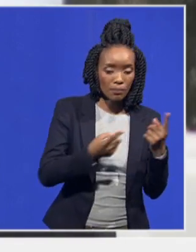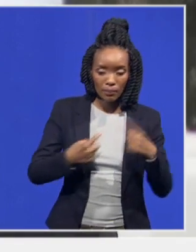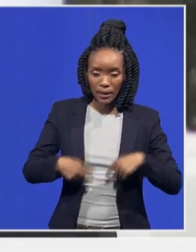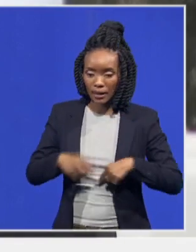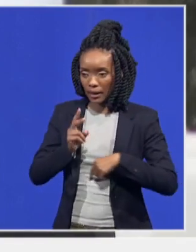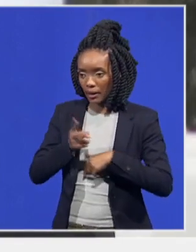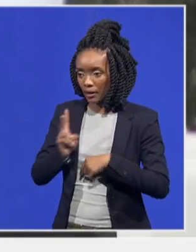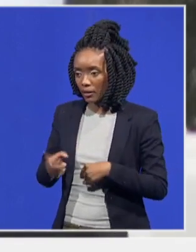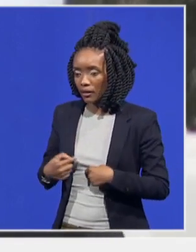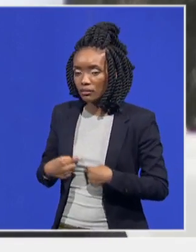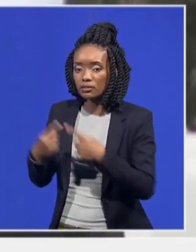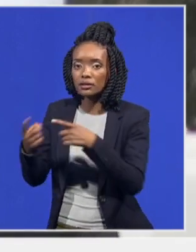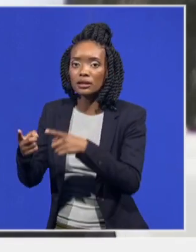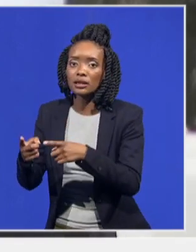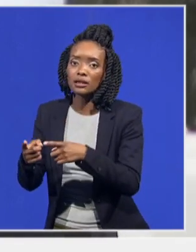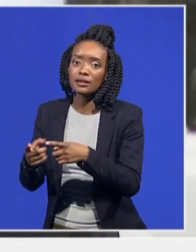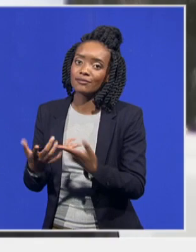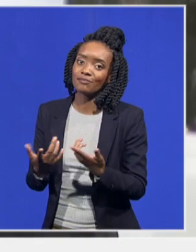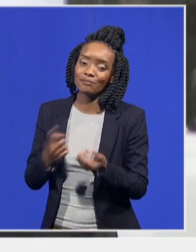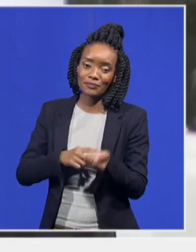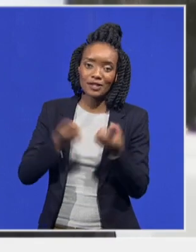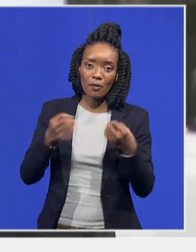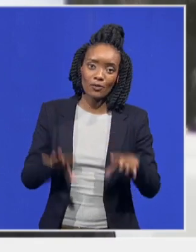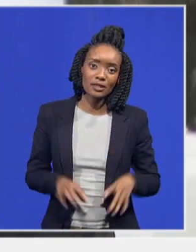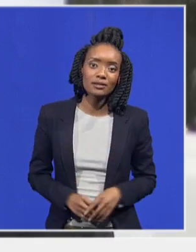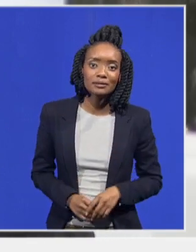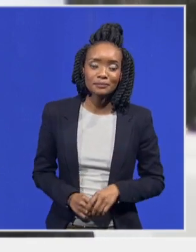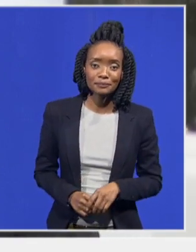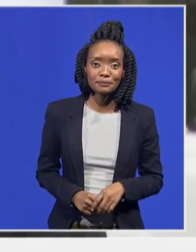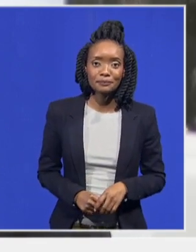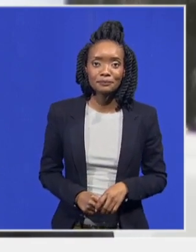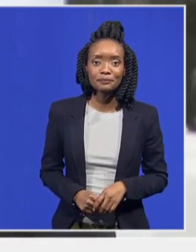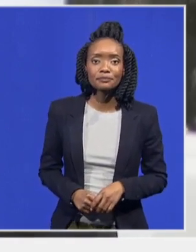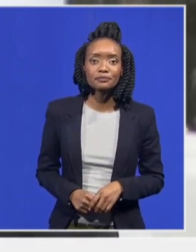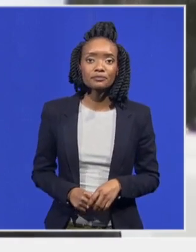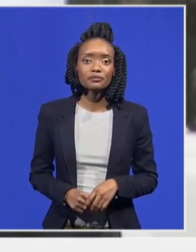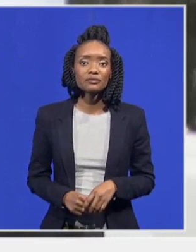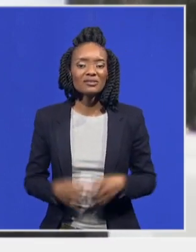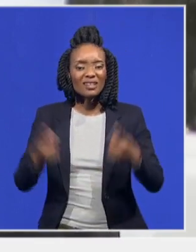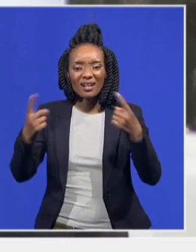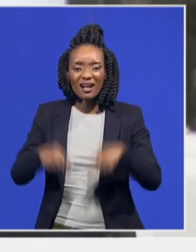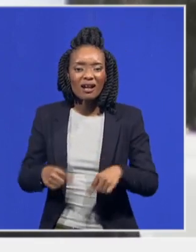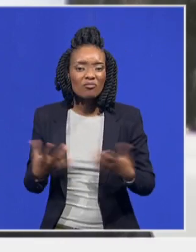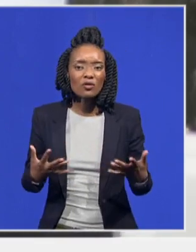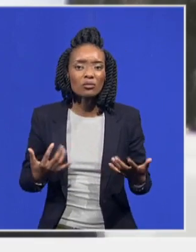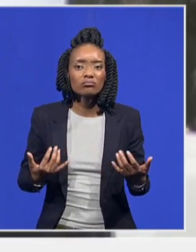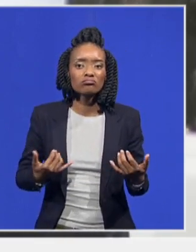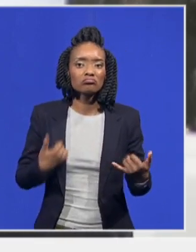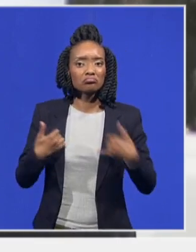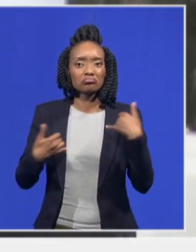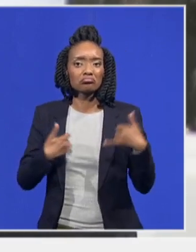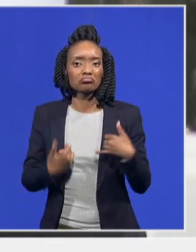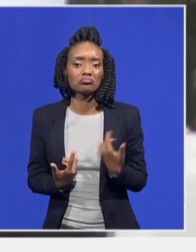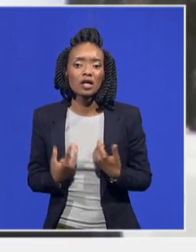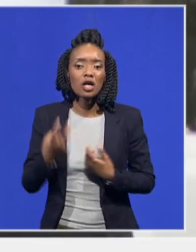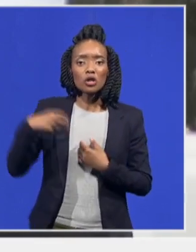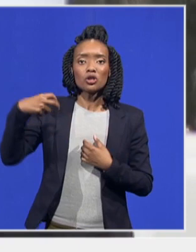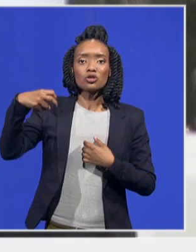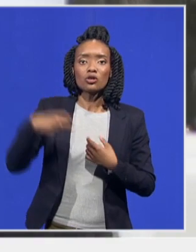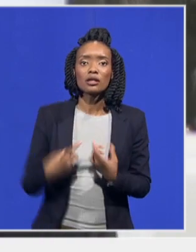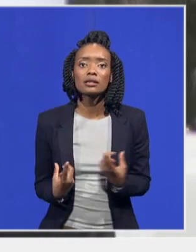time. We come here for fun, for tourism, to spend money, to